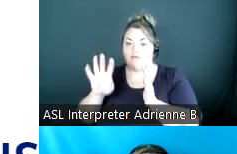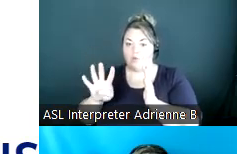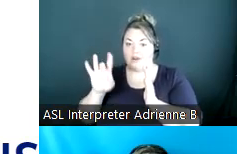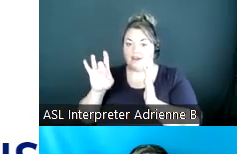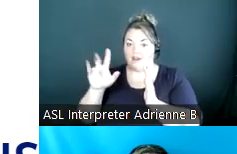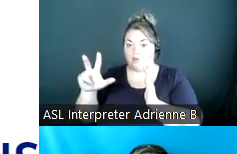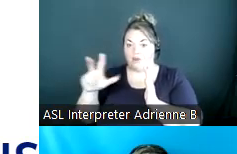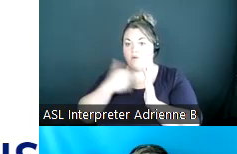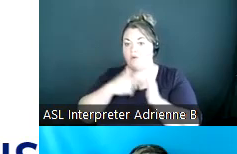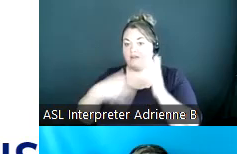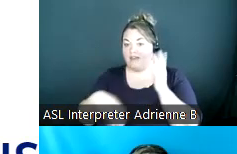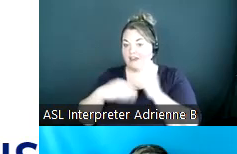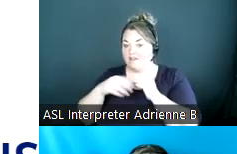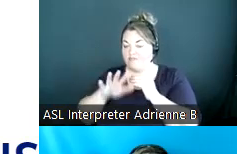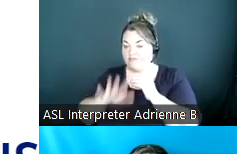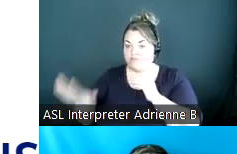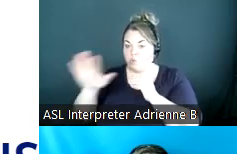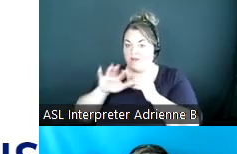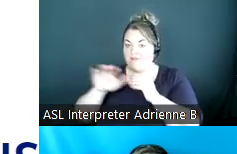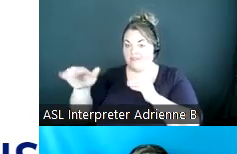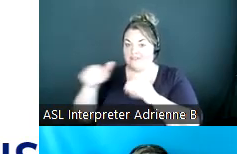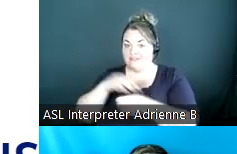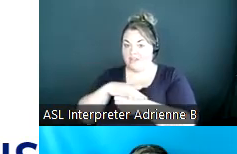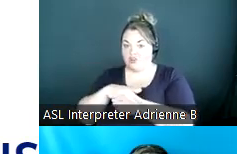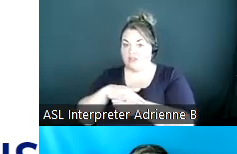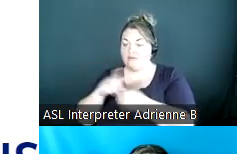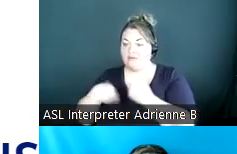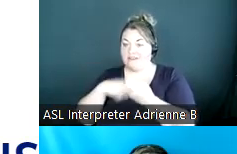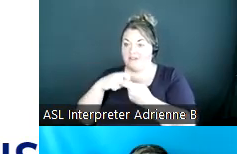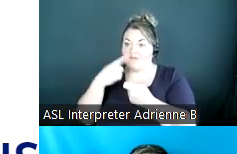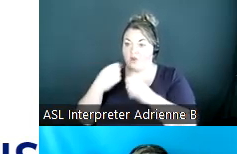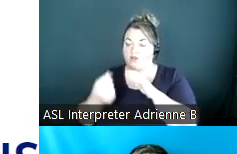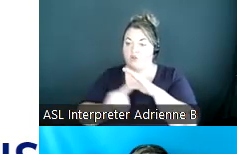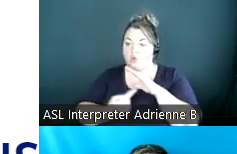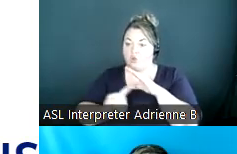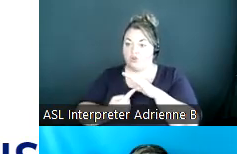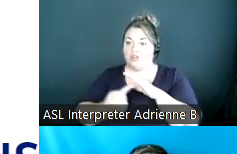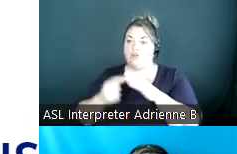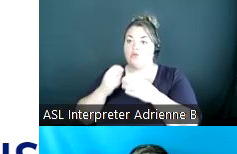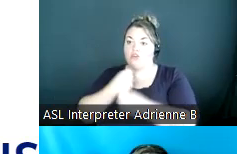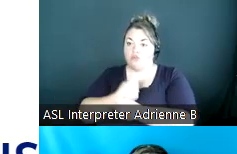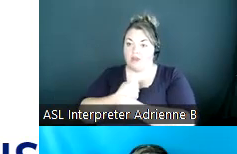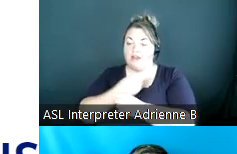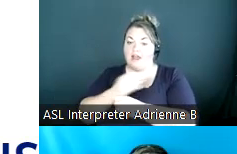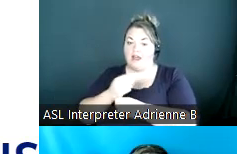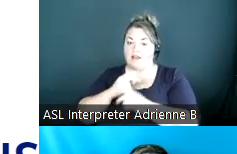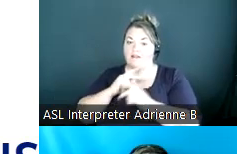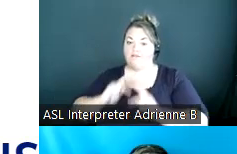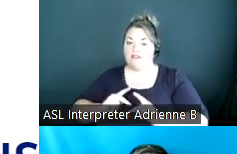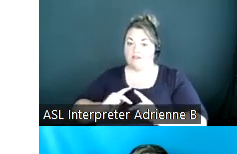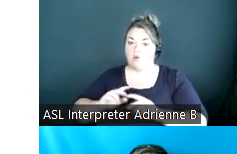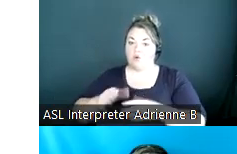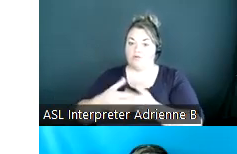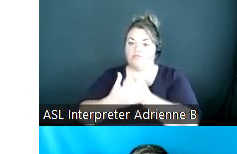those in throughout this section, specifically for seclusion, restraint, and physical management of a minor. Next